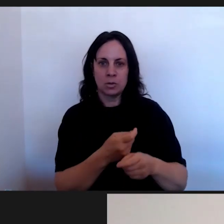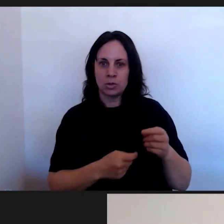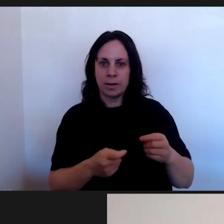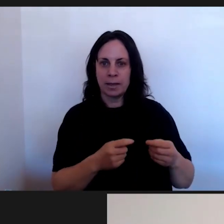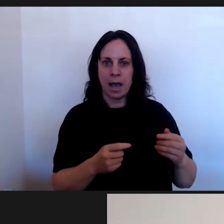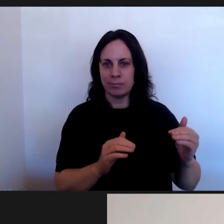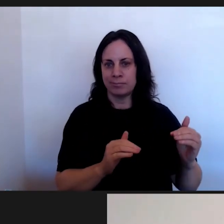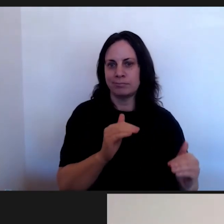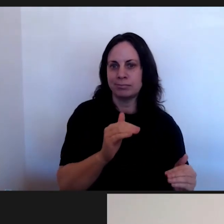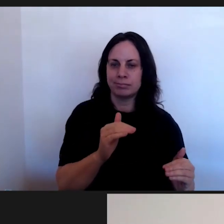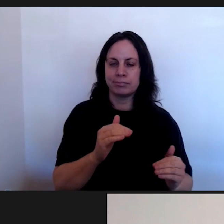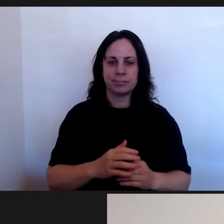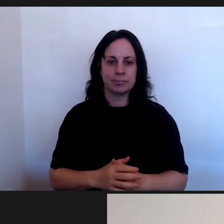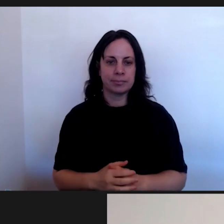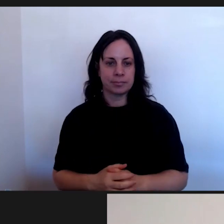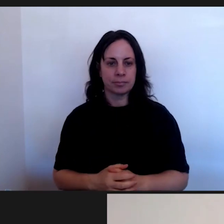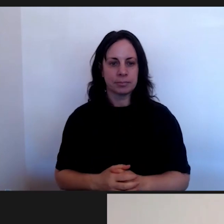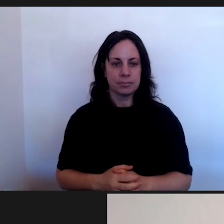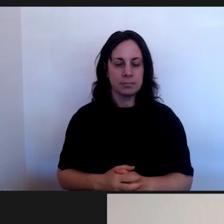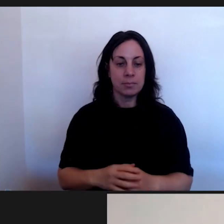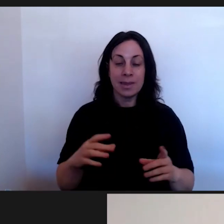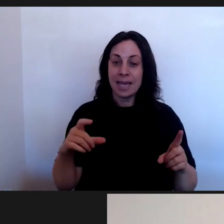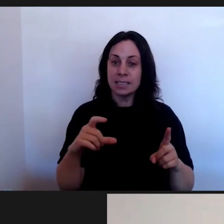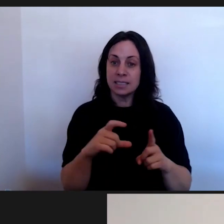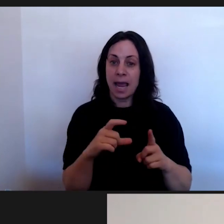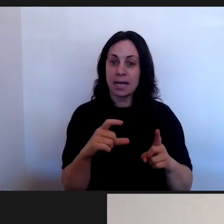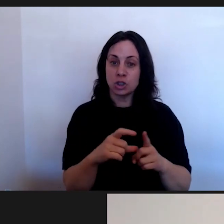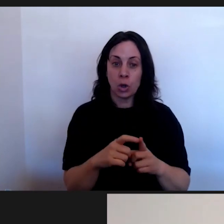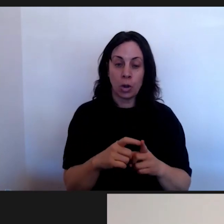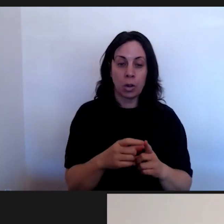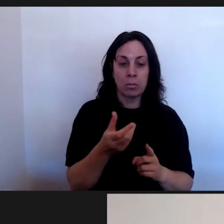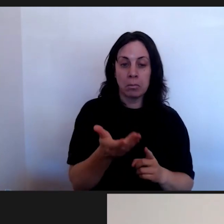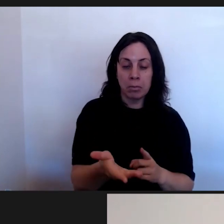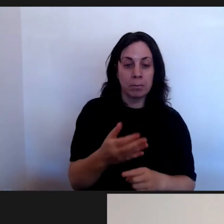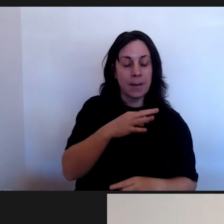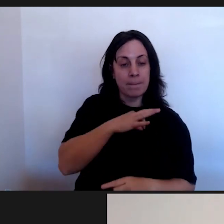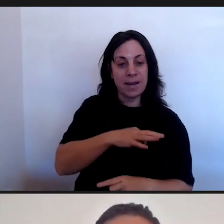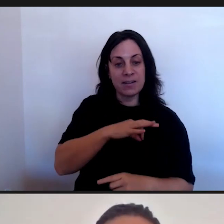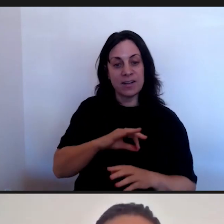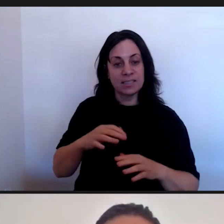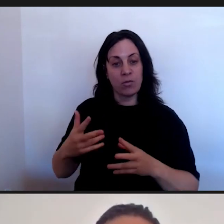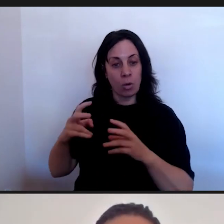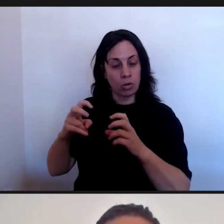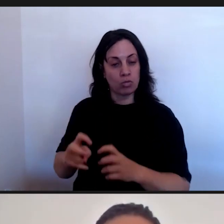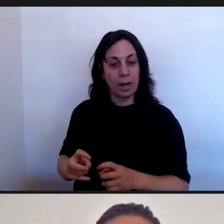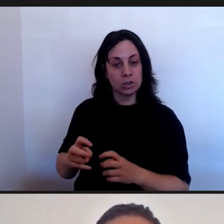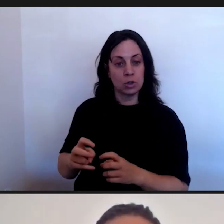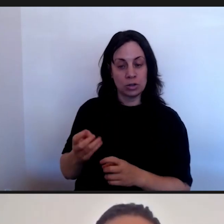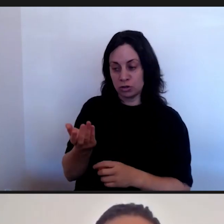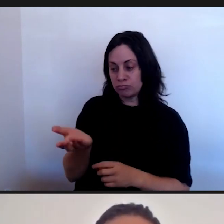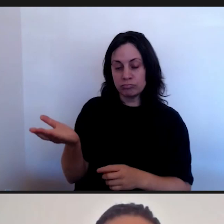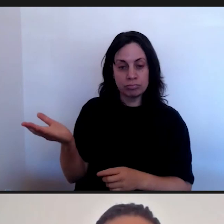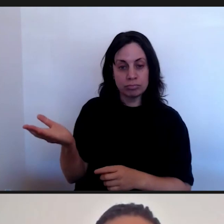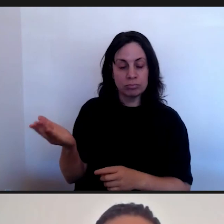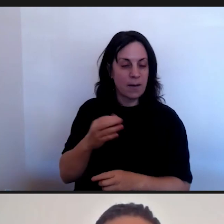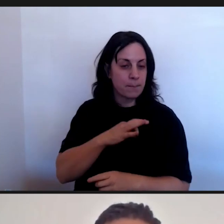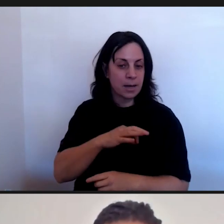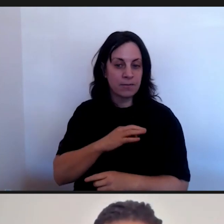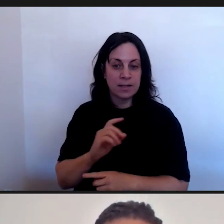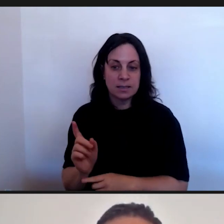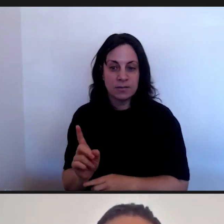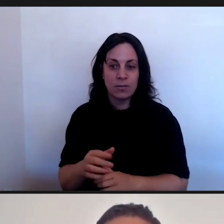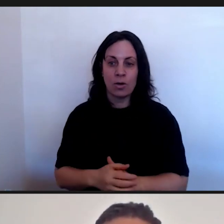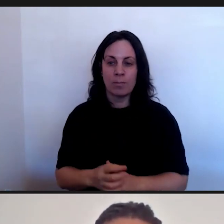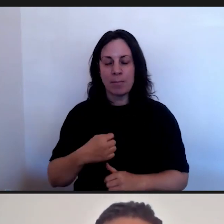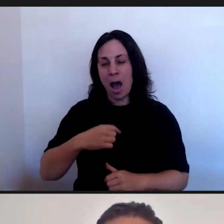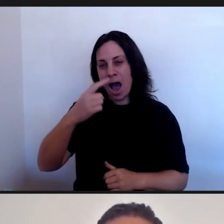Daniel, what would you say to the research community, the benefits for them? Well, I think it's a great step for all of you to be here today,